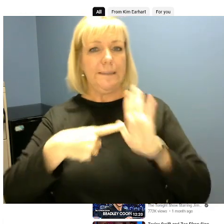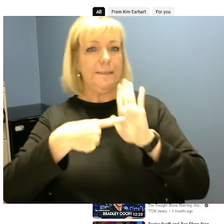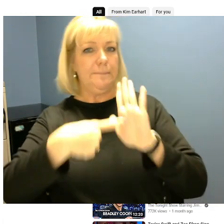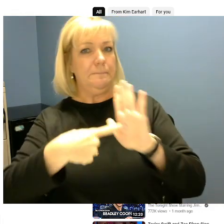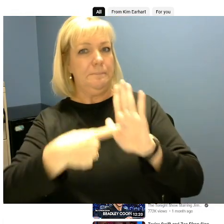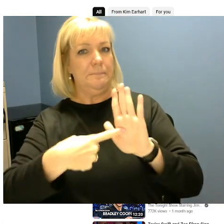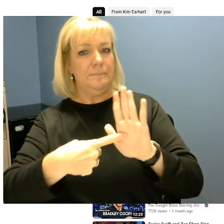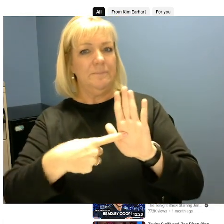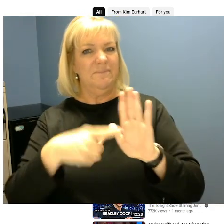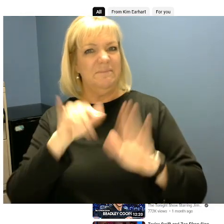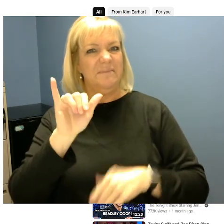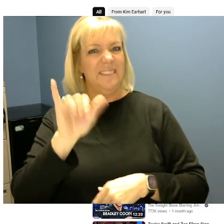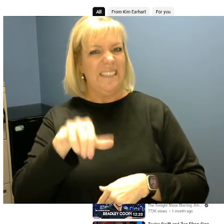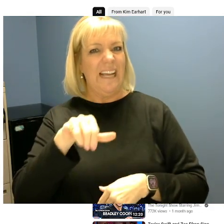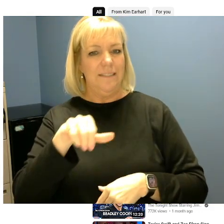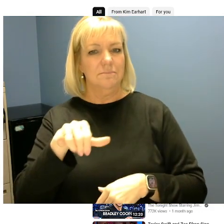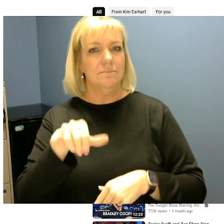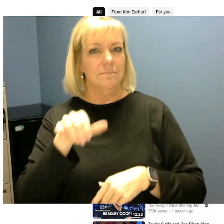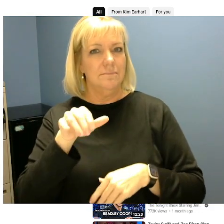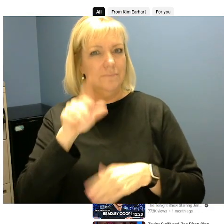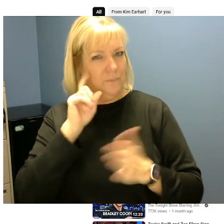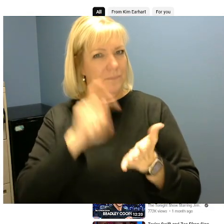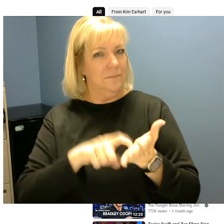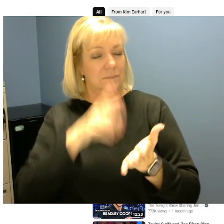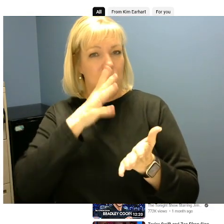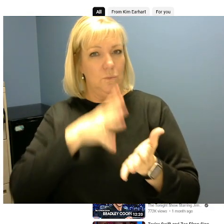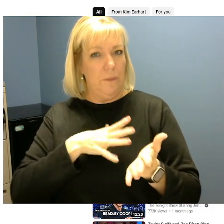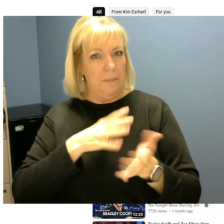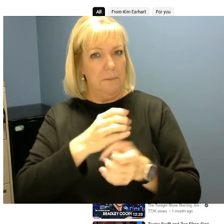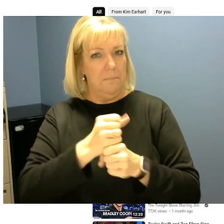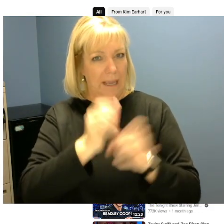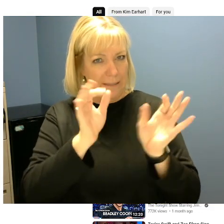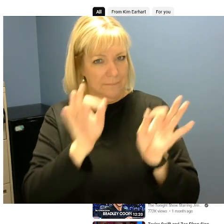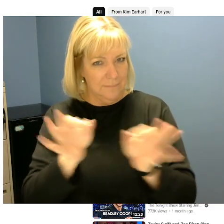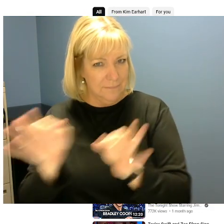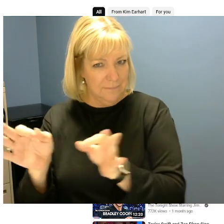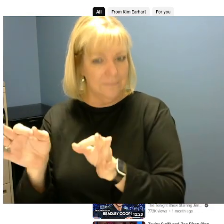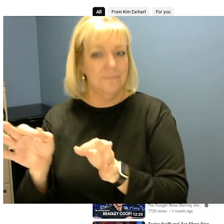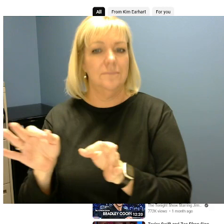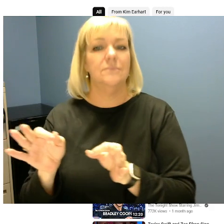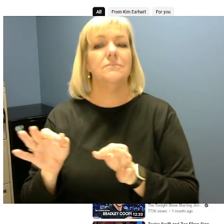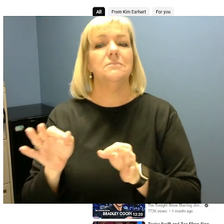where we're going to see women making calls and paying visits